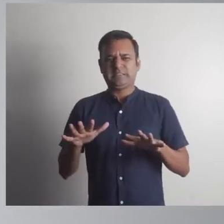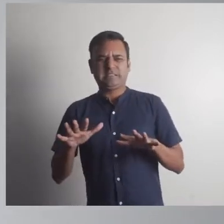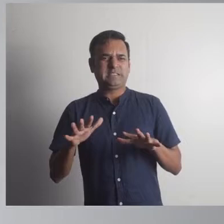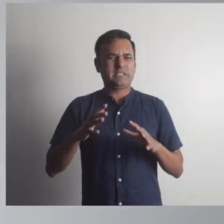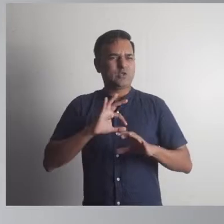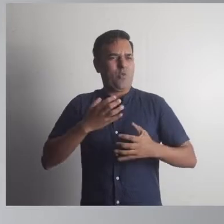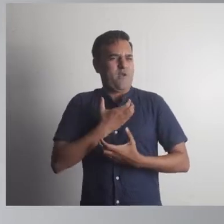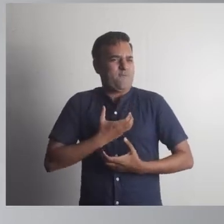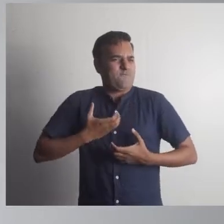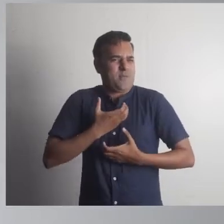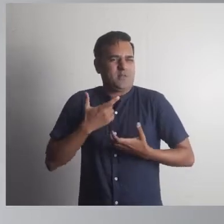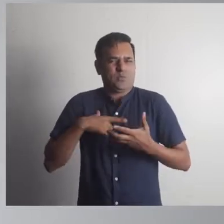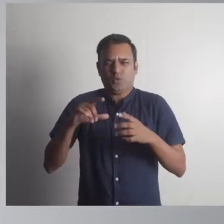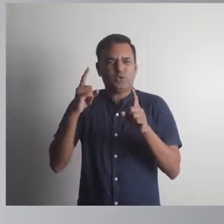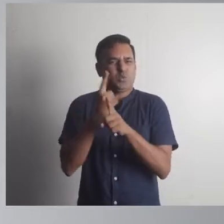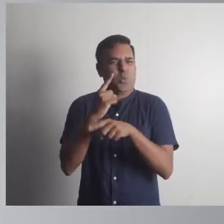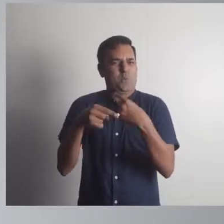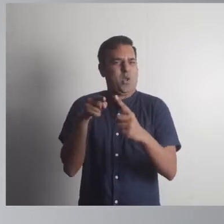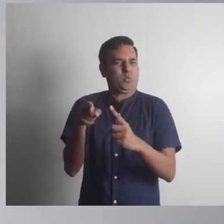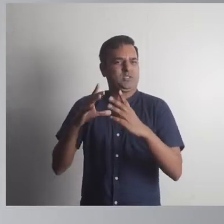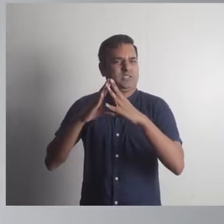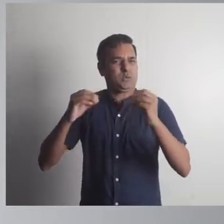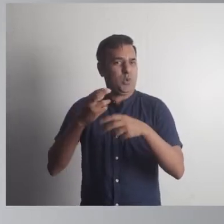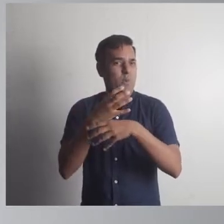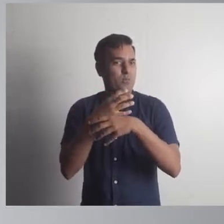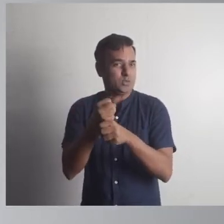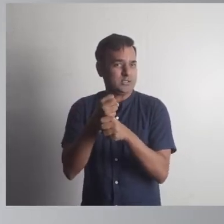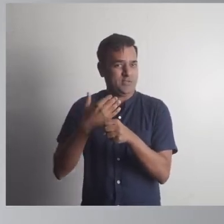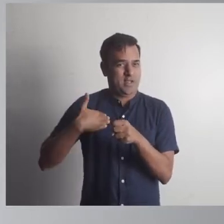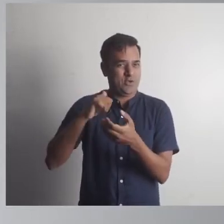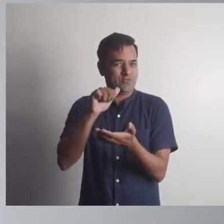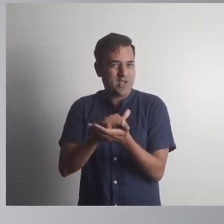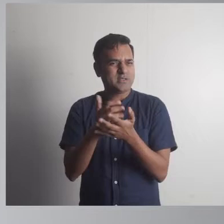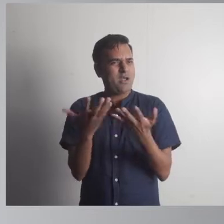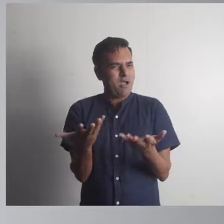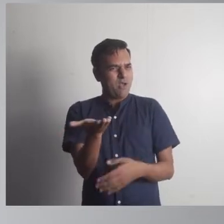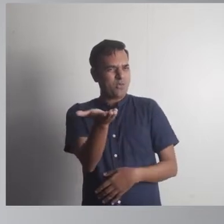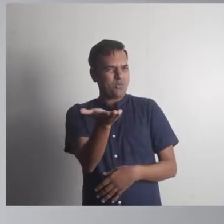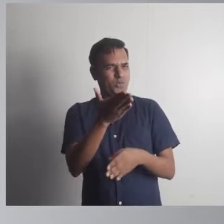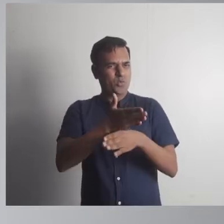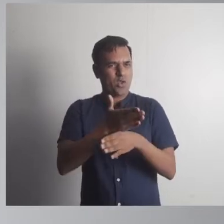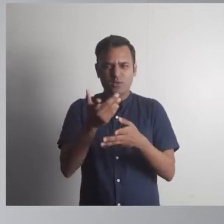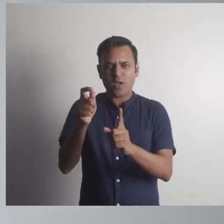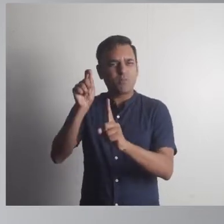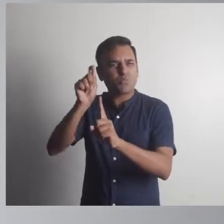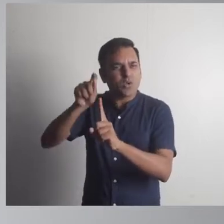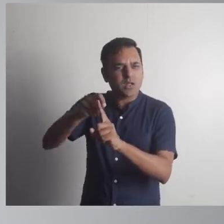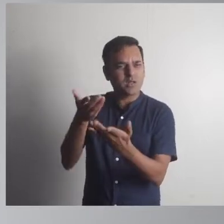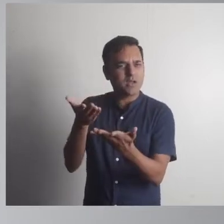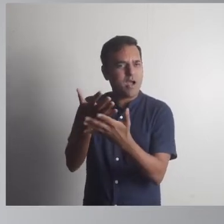bullying it is? How are you going to do the work around masculinities and feminisms? How are you going to do all of that work?